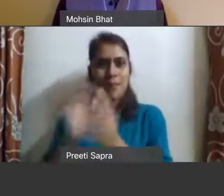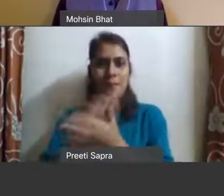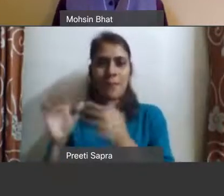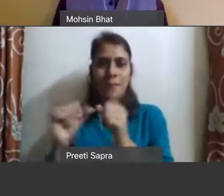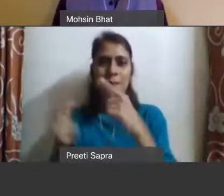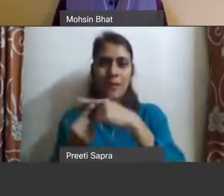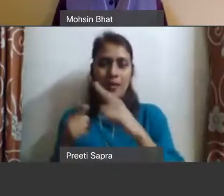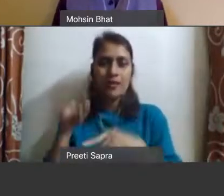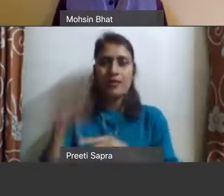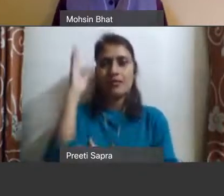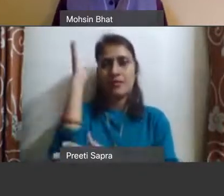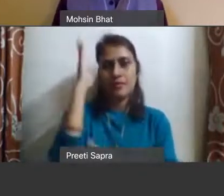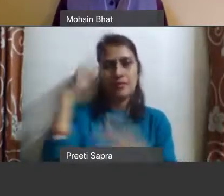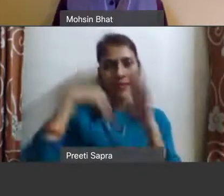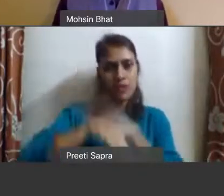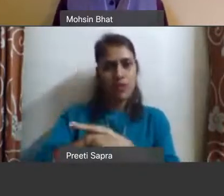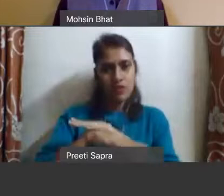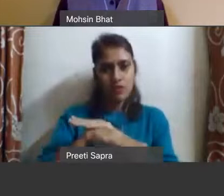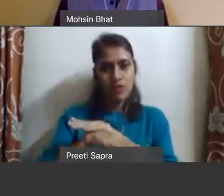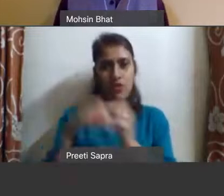Law School and is also the